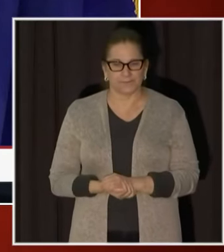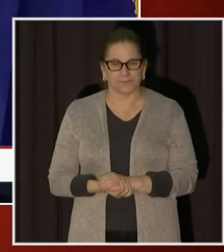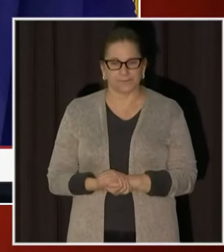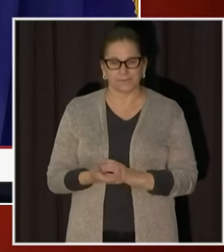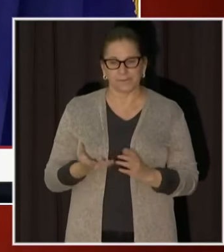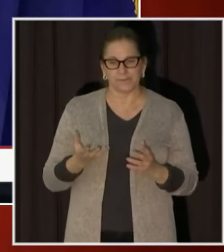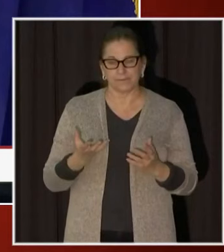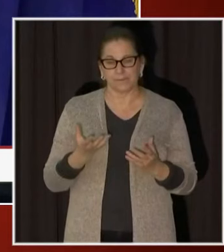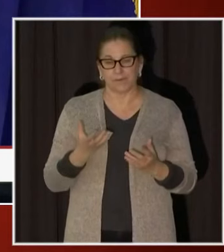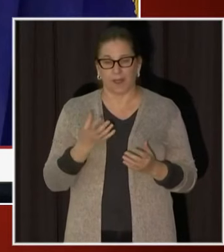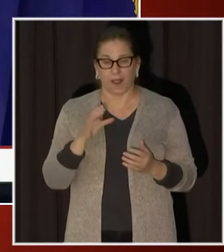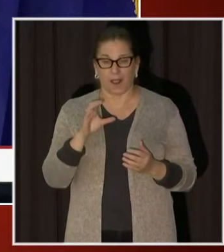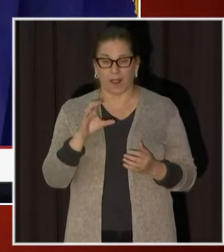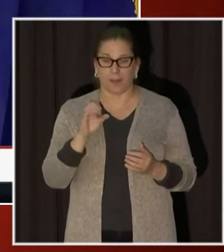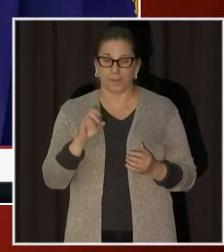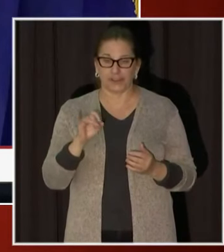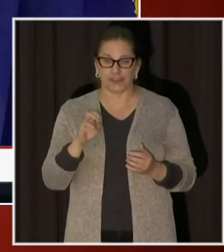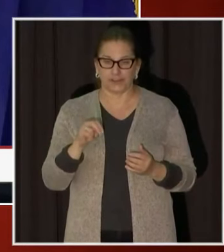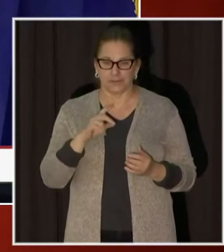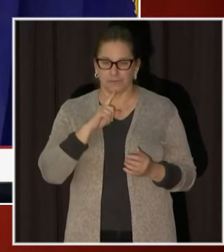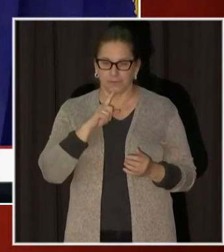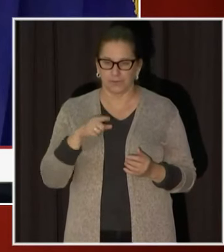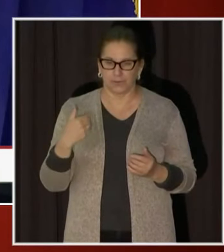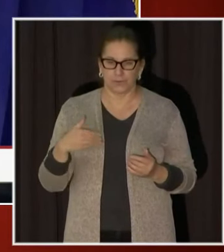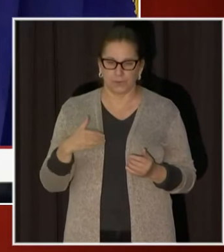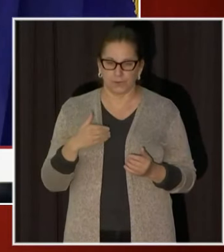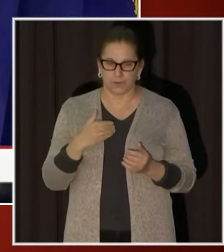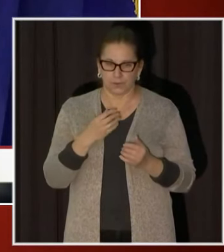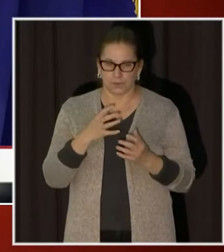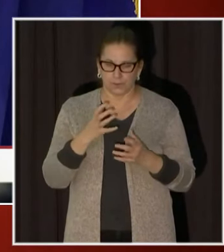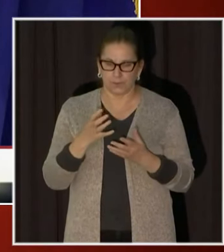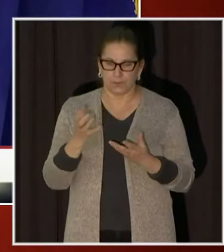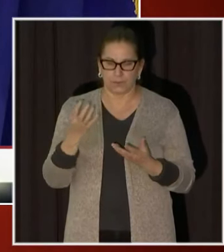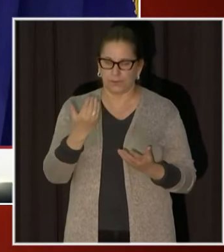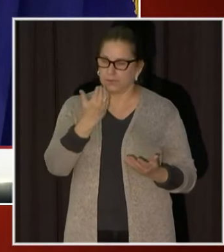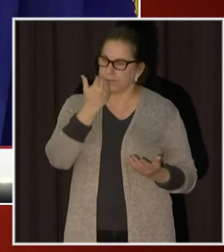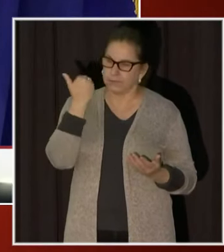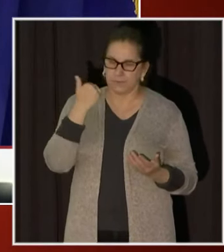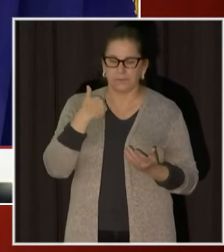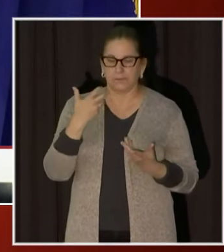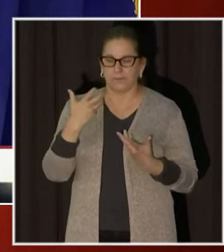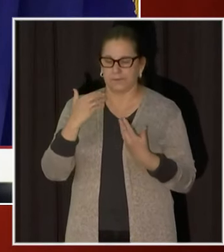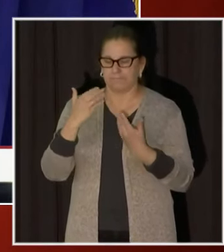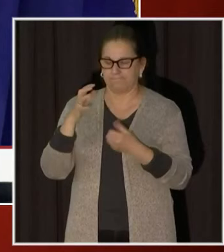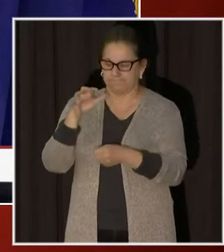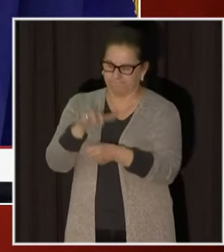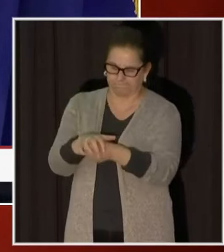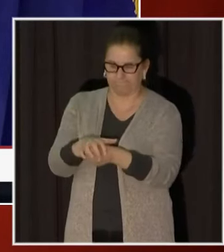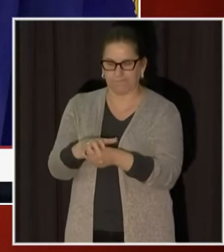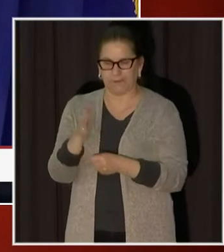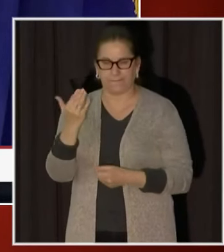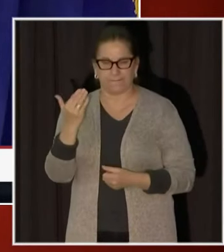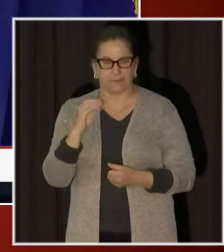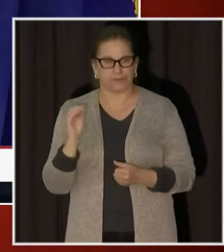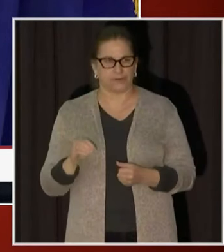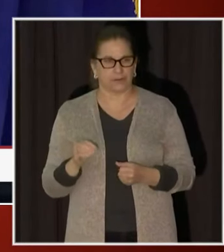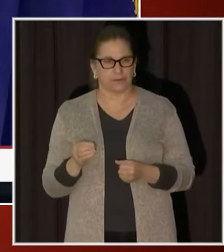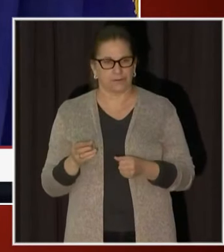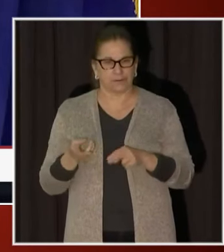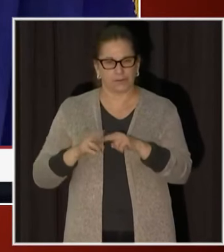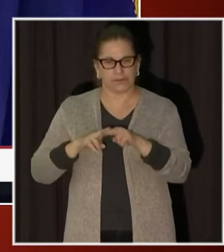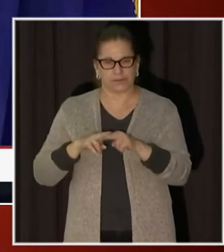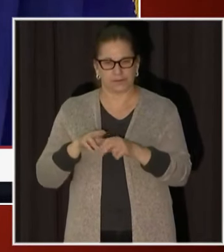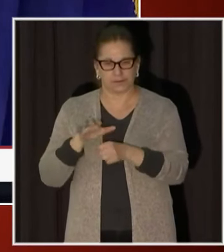the commission at 15%, similar to legislation adopted in Seattle and San Francisco. I'm told that New York City is considering